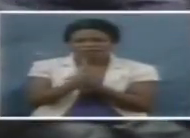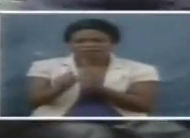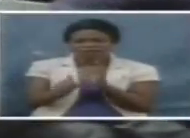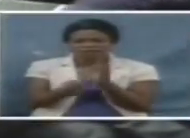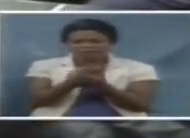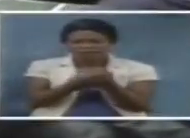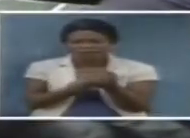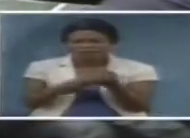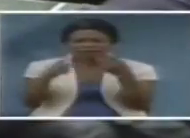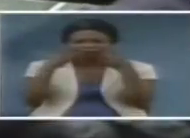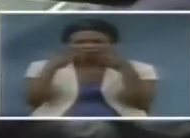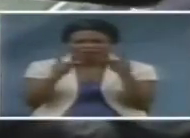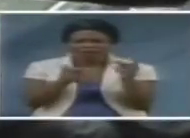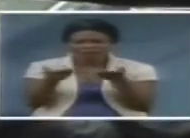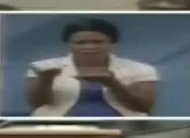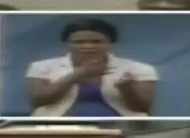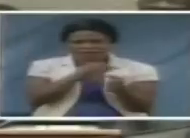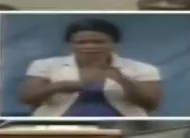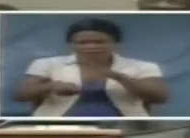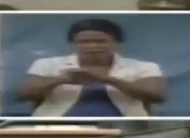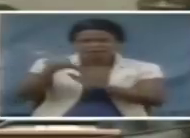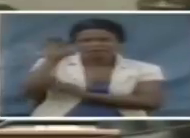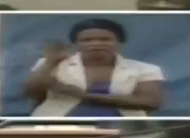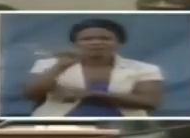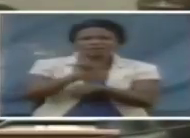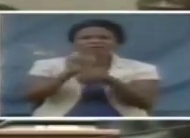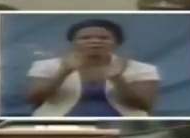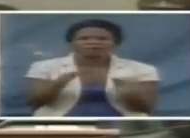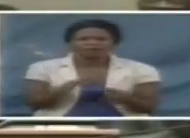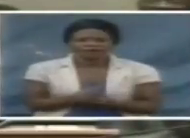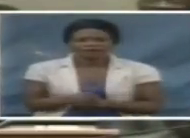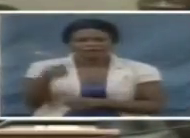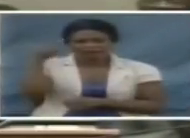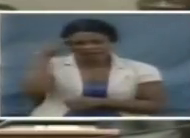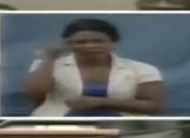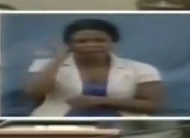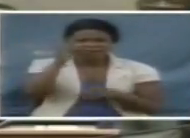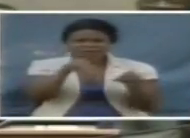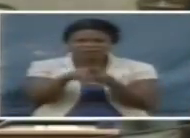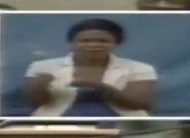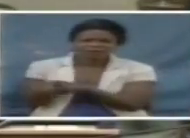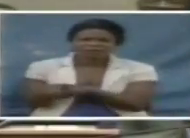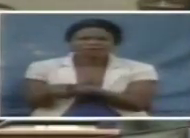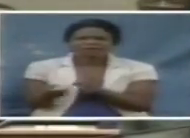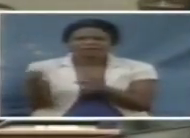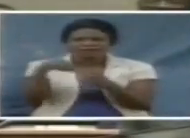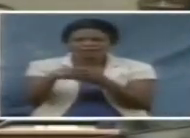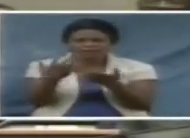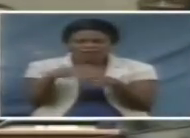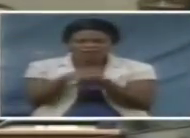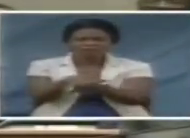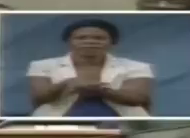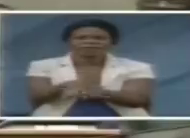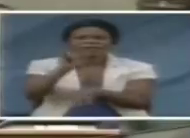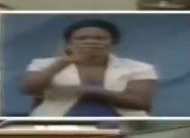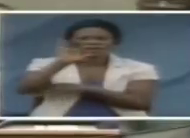skills for both public service and private sector workers. Government will also accelerate the